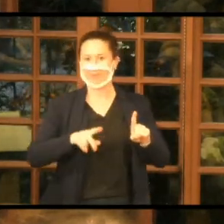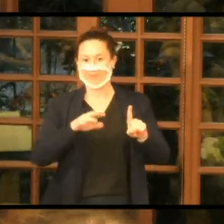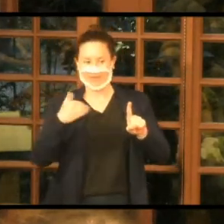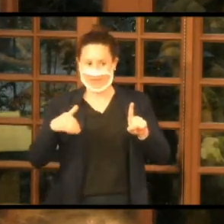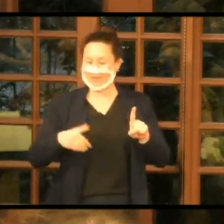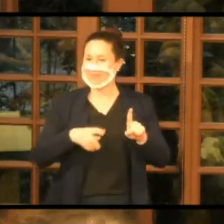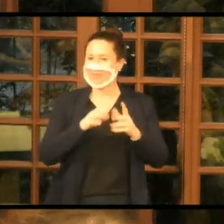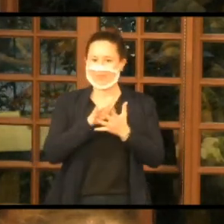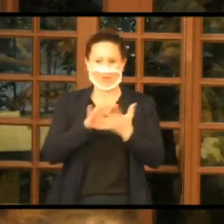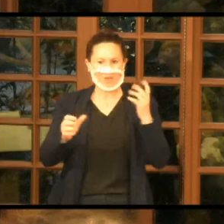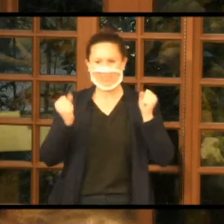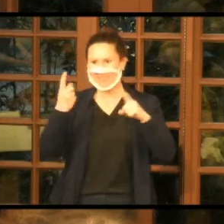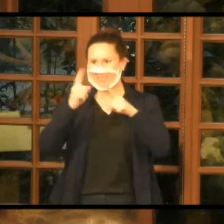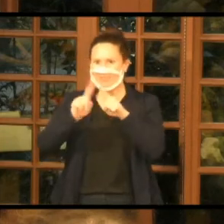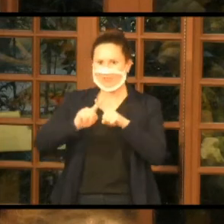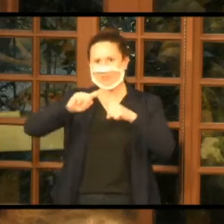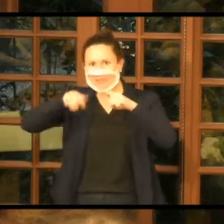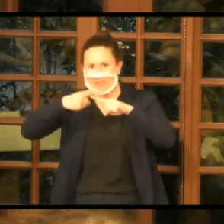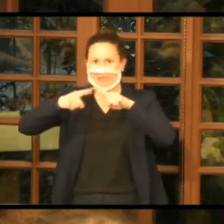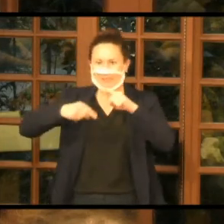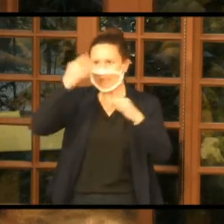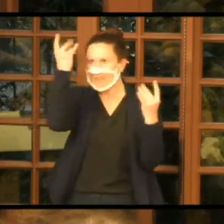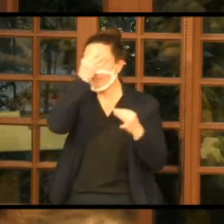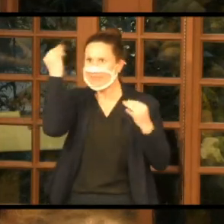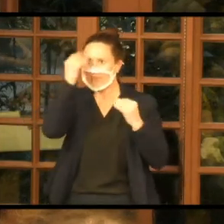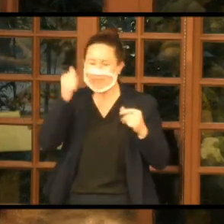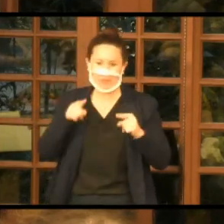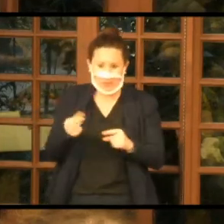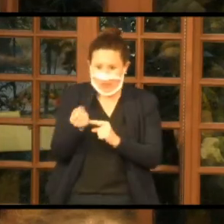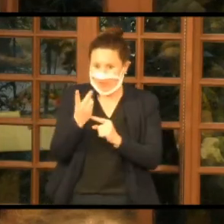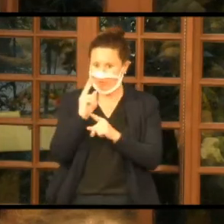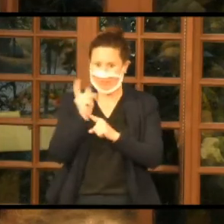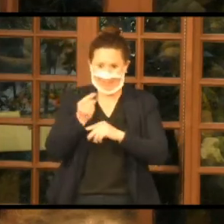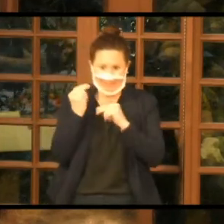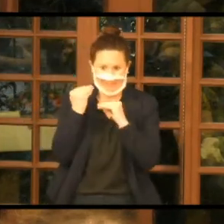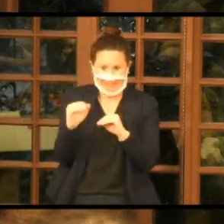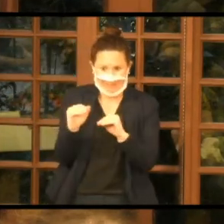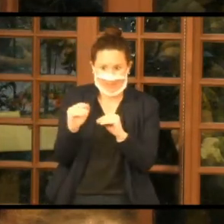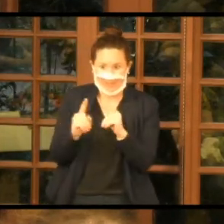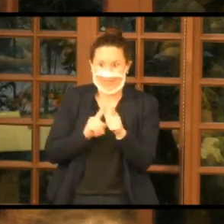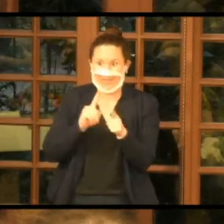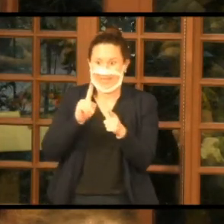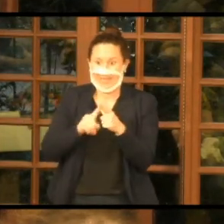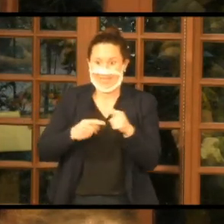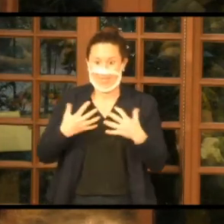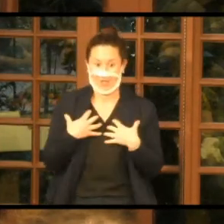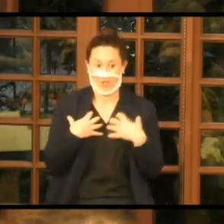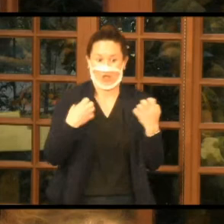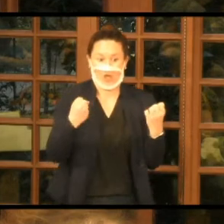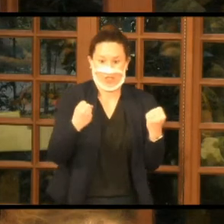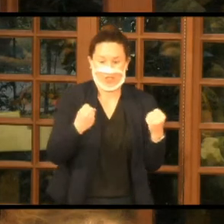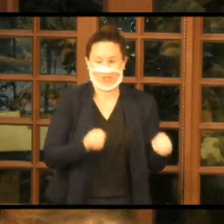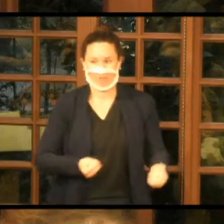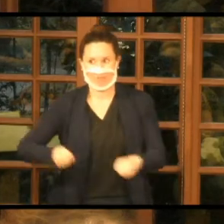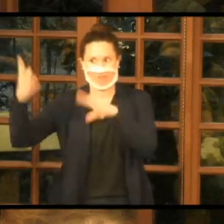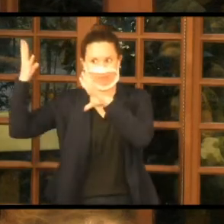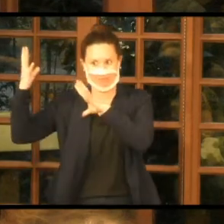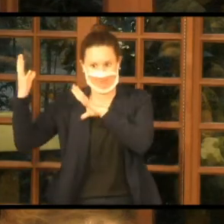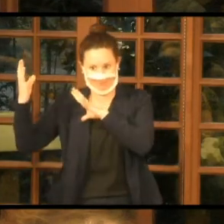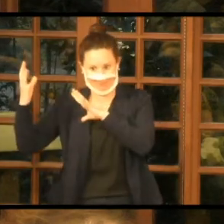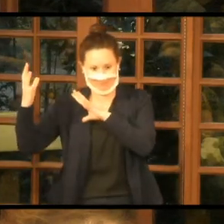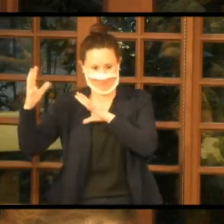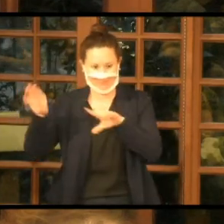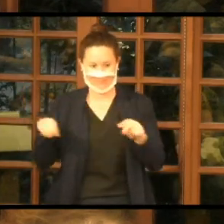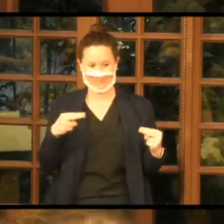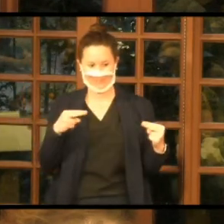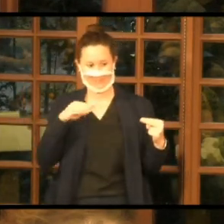blazing sight of Selena, she ran through cycles of these thoughts in the span of a few minutes. Then she screwed up her courage as if to jump into freezing water. She